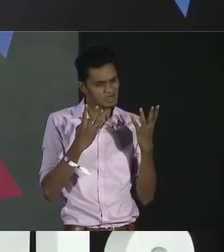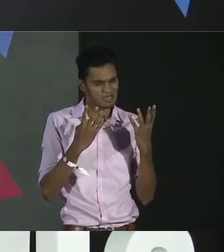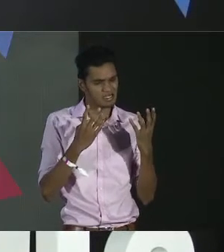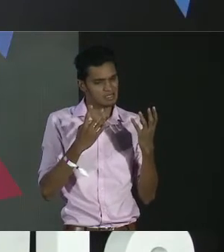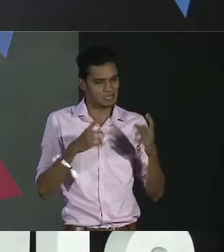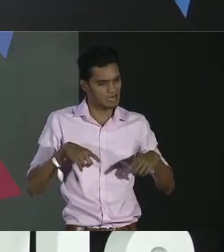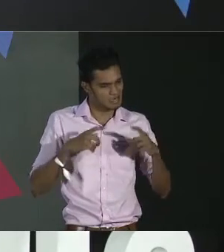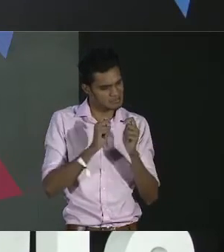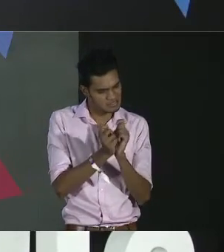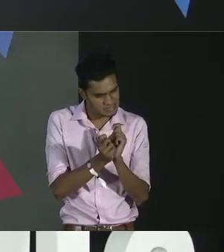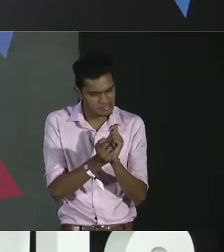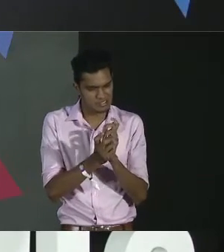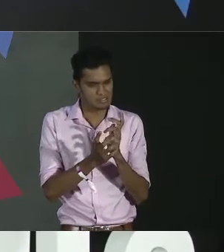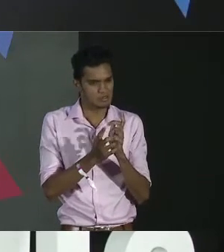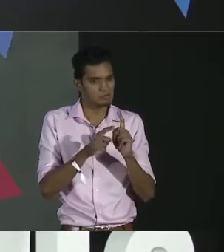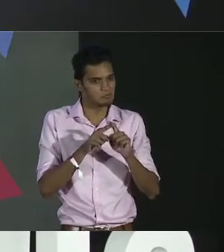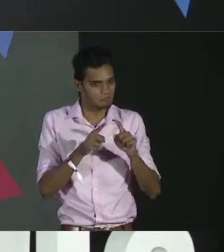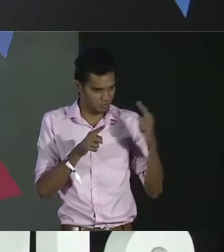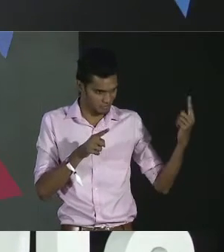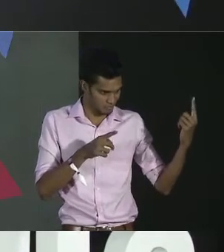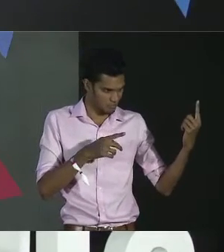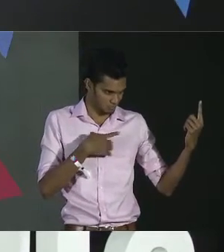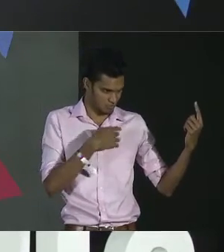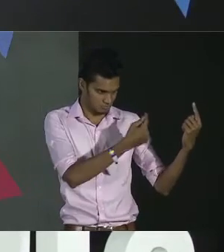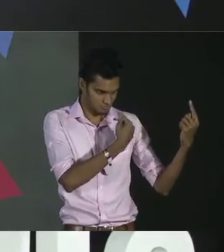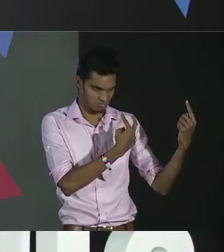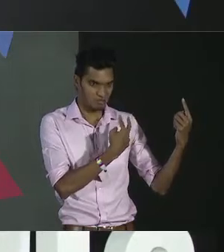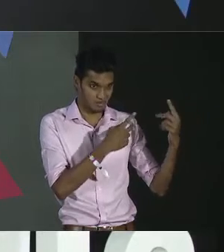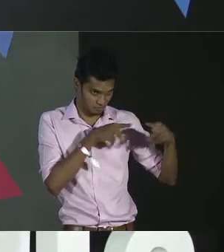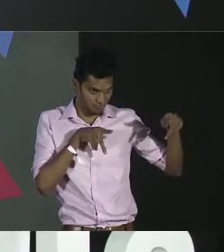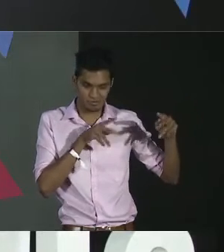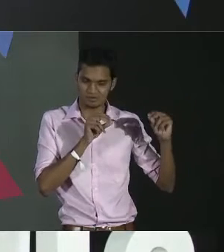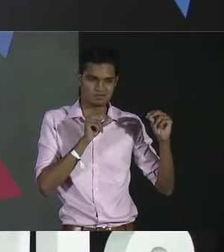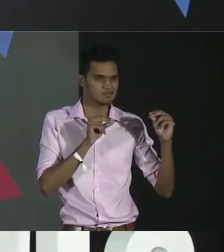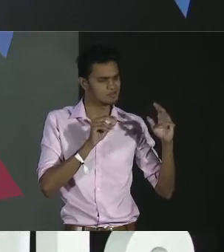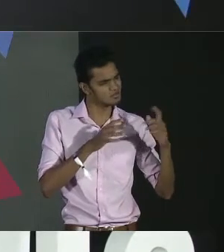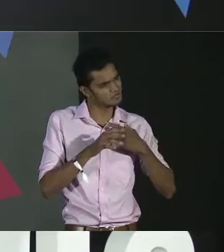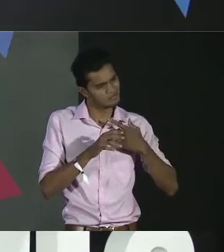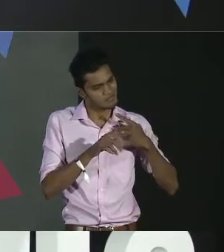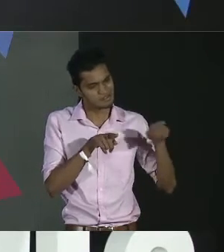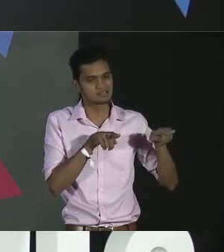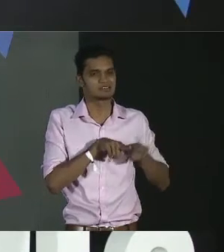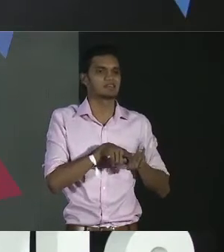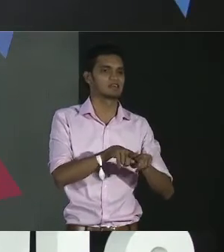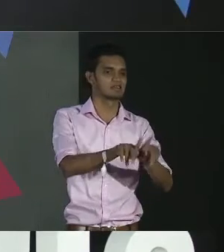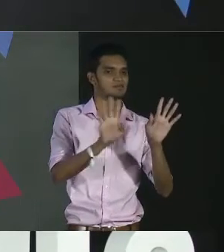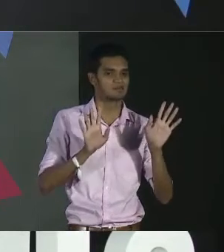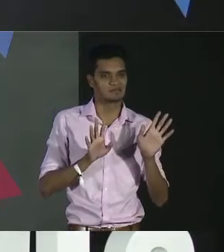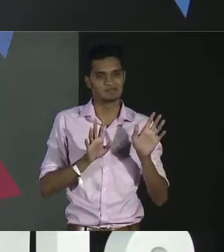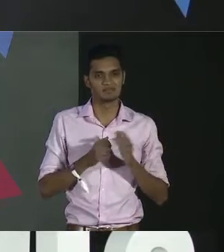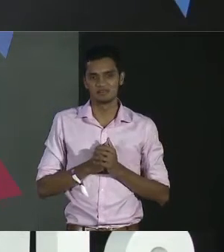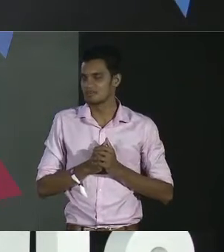life, they didn't treat me any differently. We worked on a gradual return to work program, and all of the comforts were taken